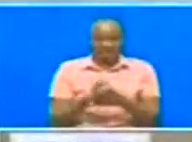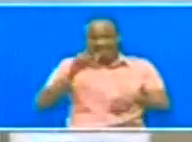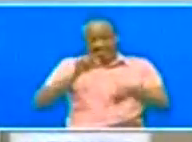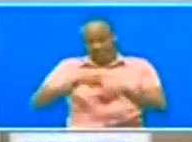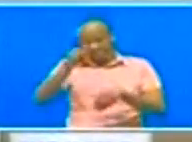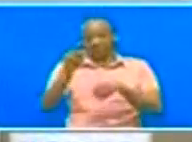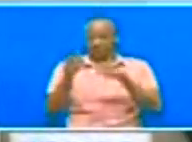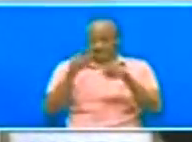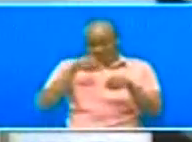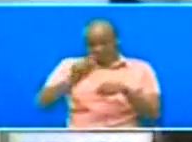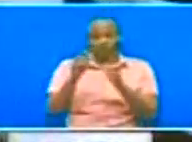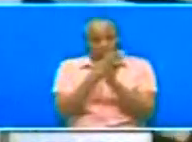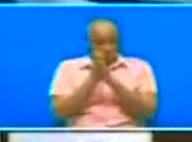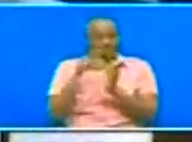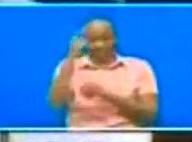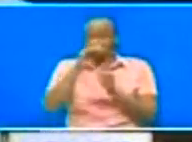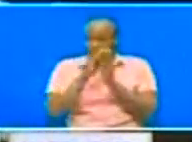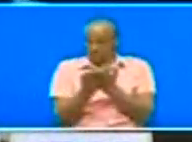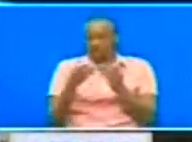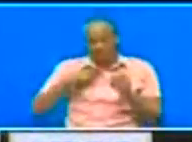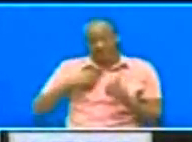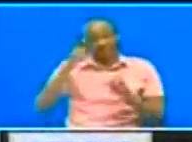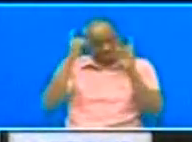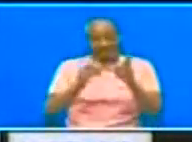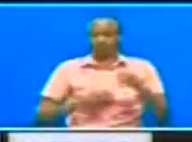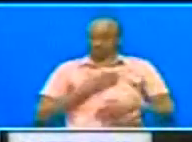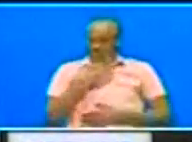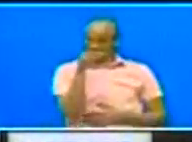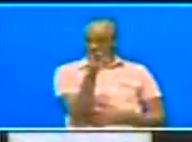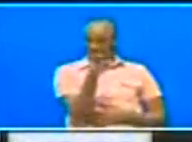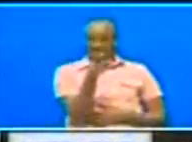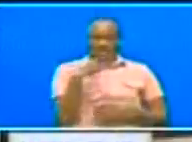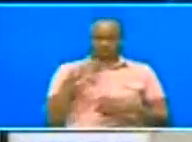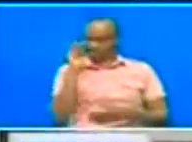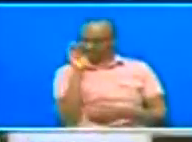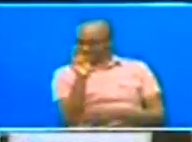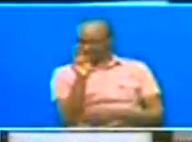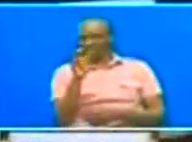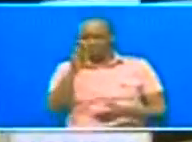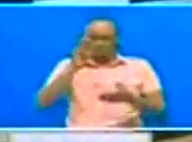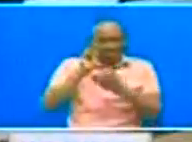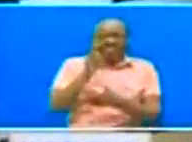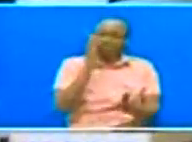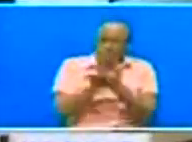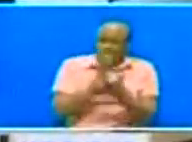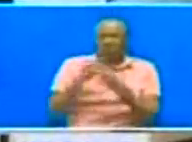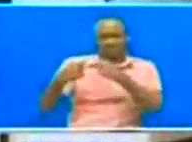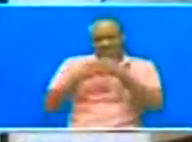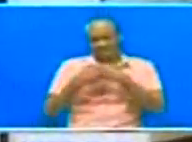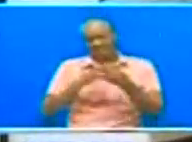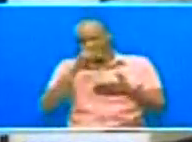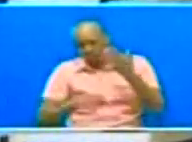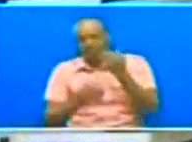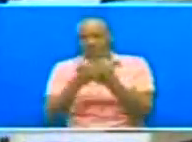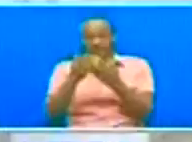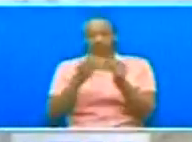her story on social media, I decided to pay Ruth Mwenja a visit to witness firsthand her struggles of raising